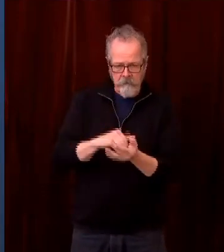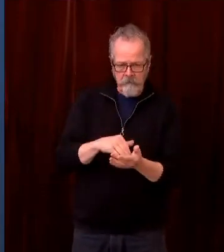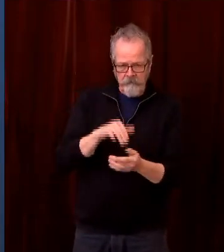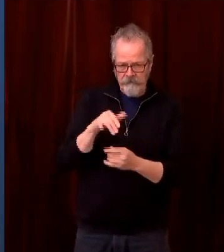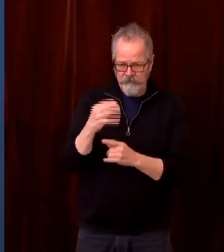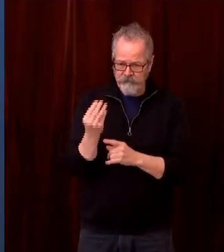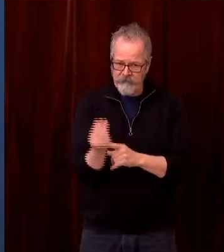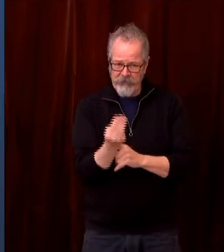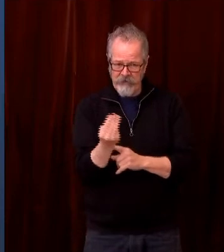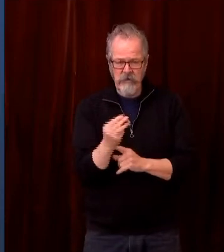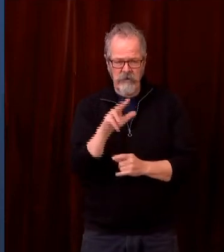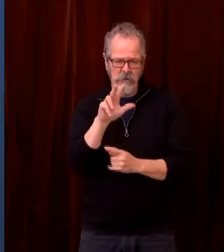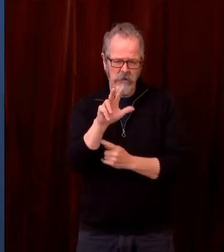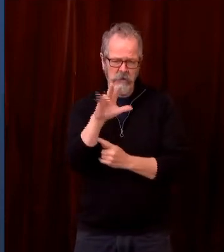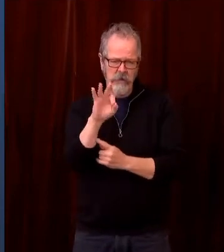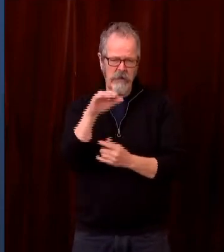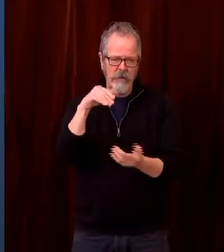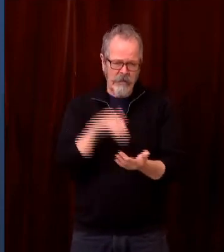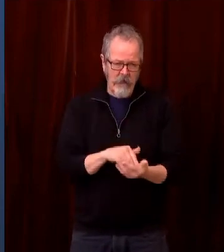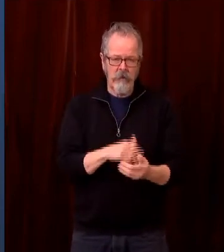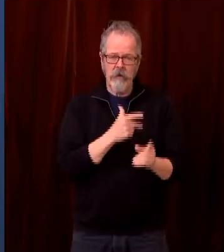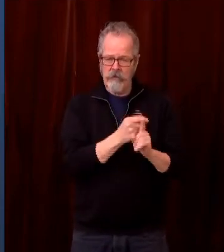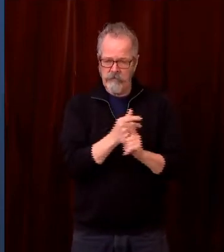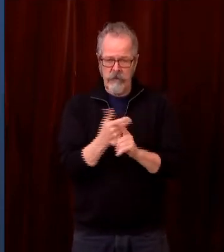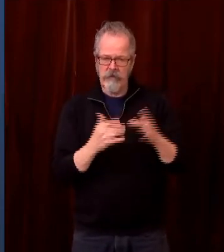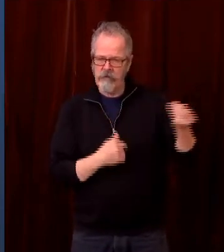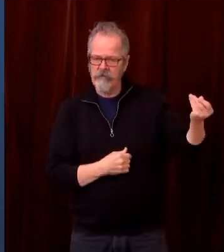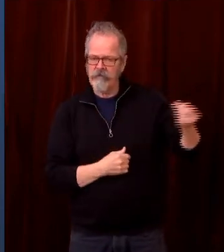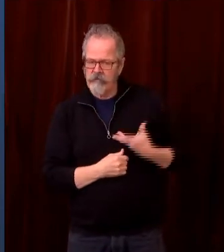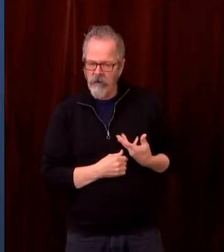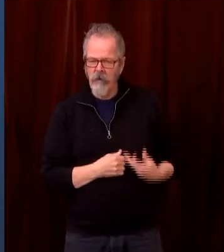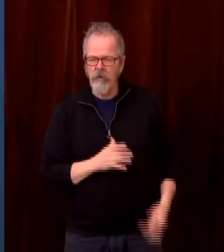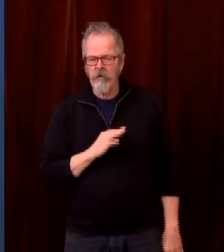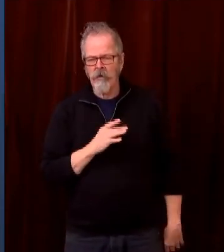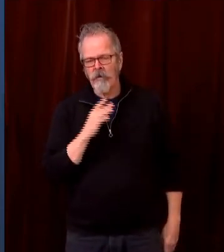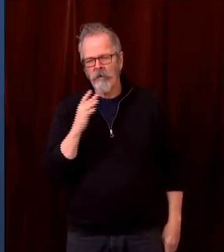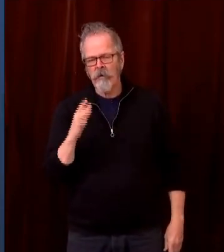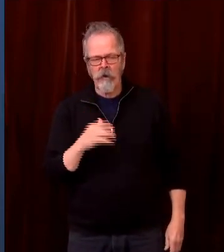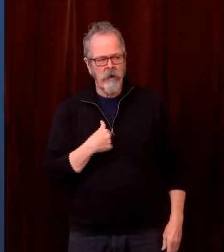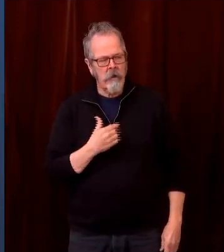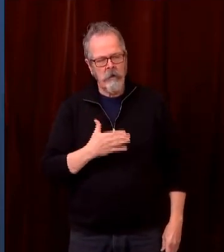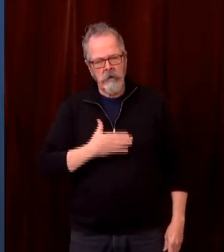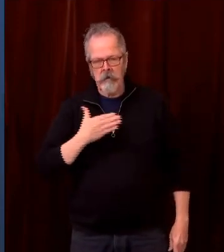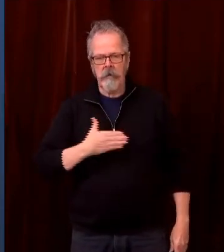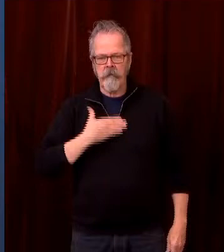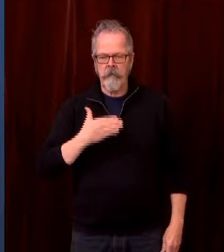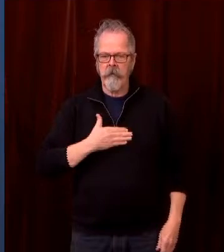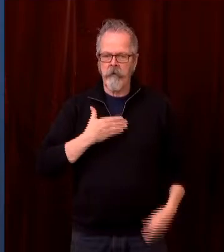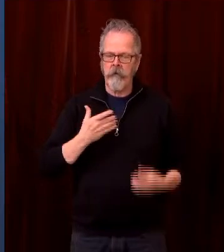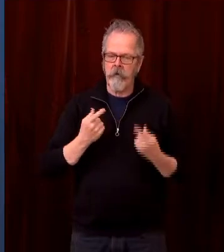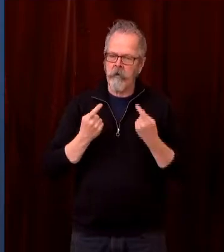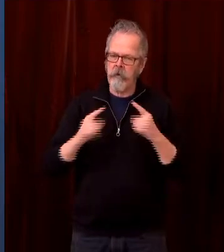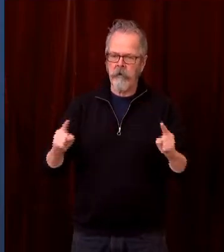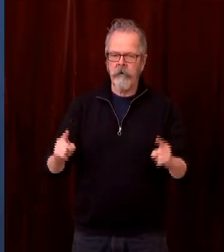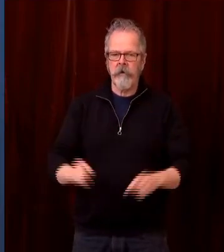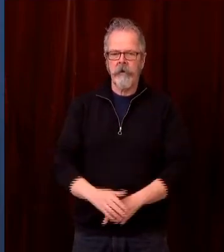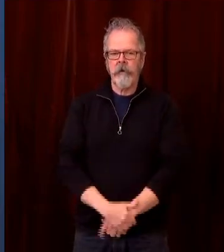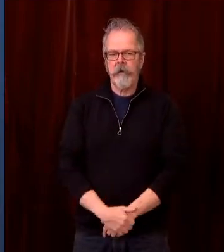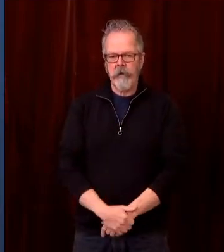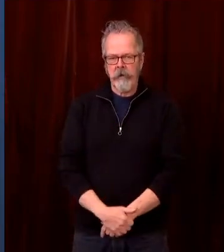So I'm pleased to say we are at about 32% of our doses maybe 2 weeks ago. We now are